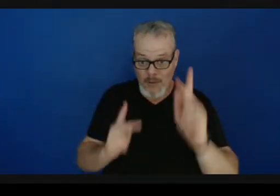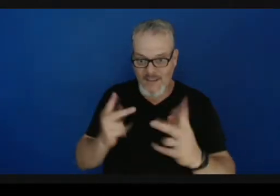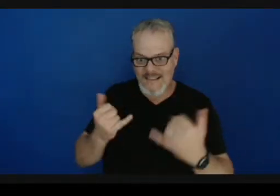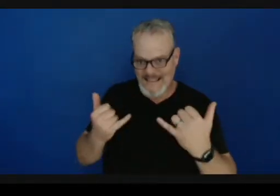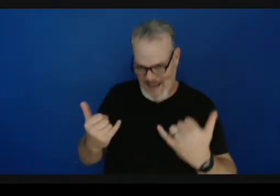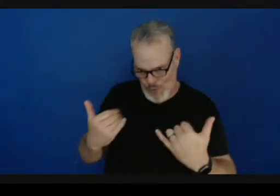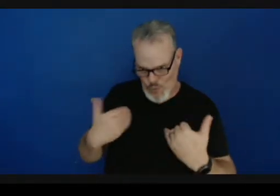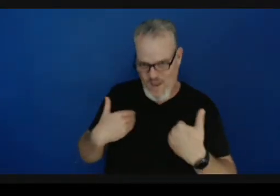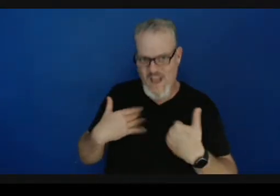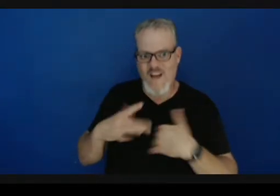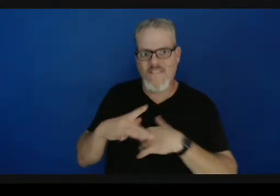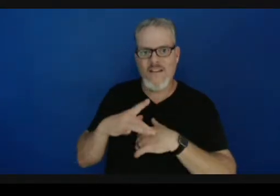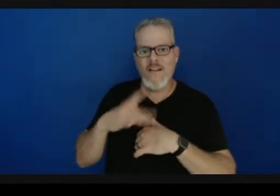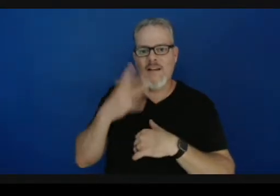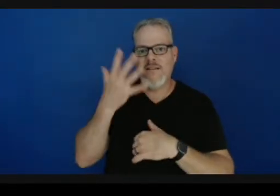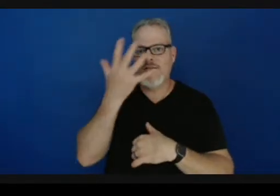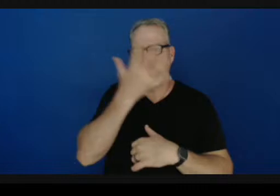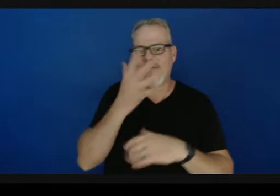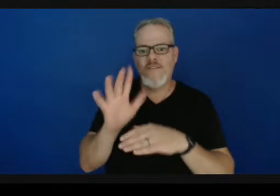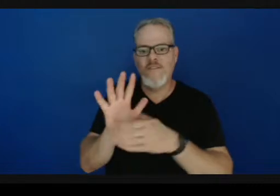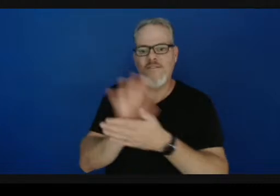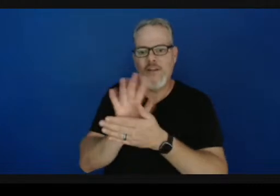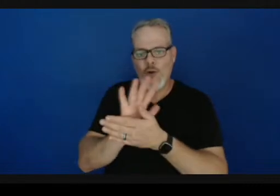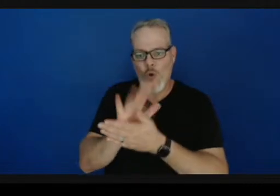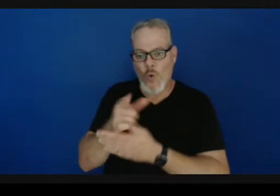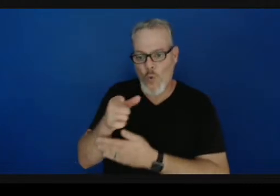eruption actually began. This is the webcam